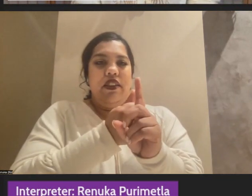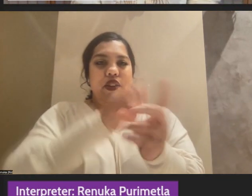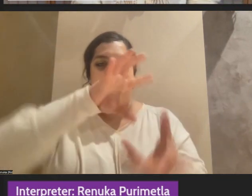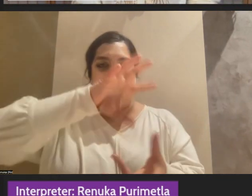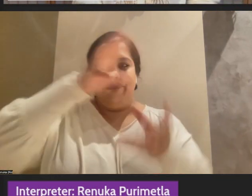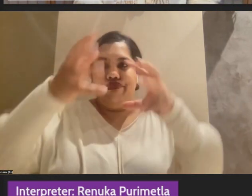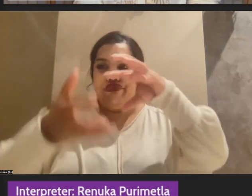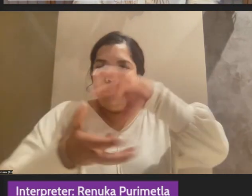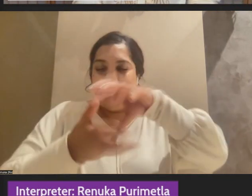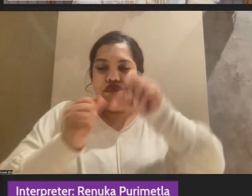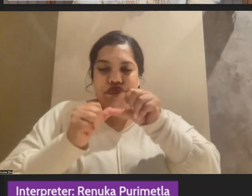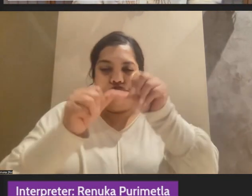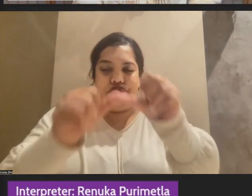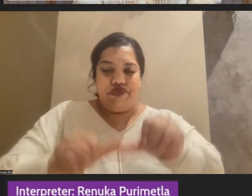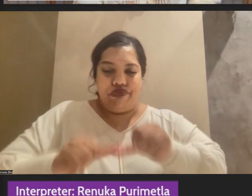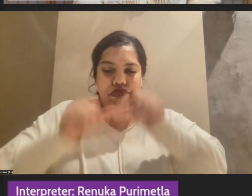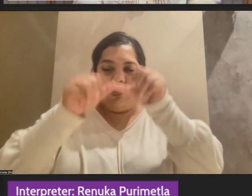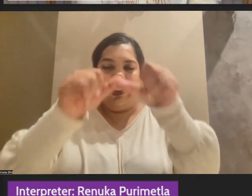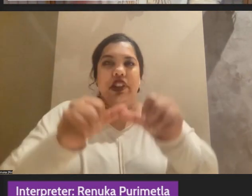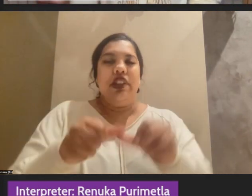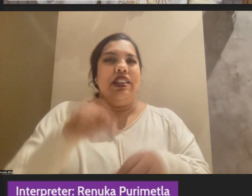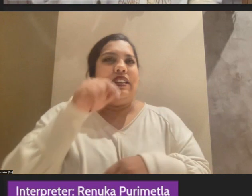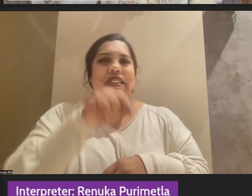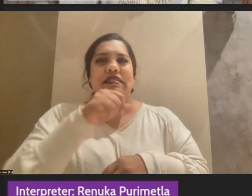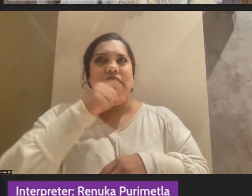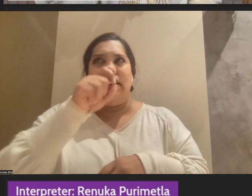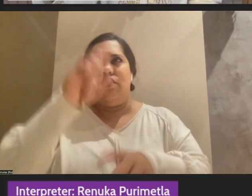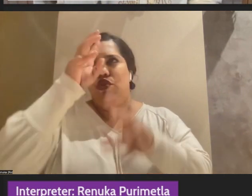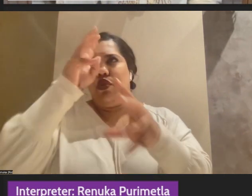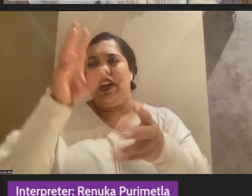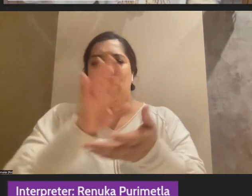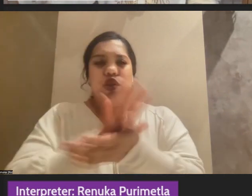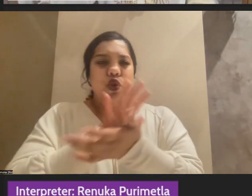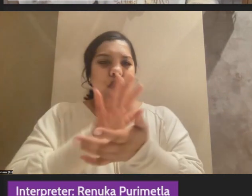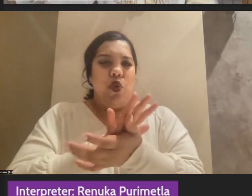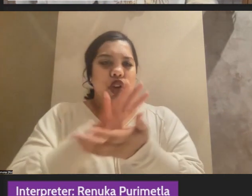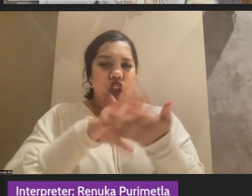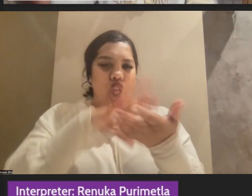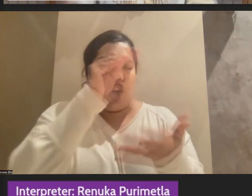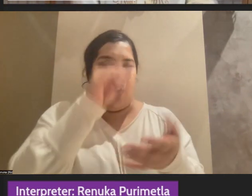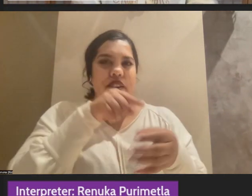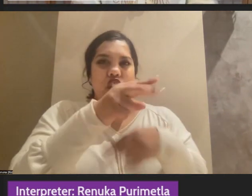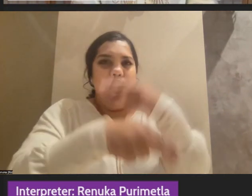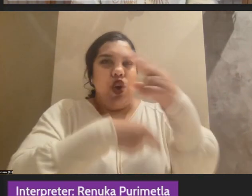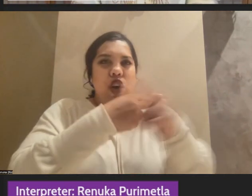purposefully create a school to learn when it knows all